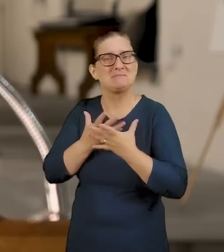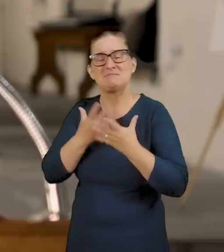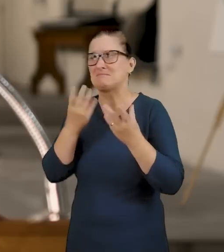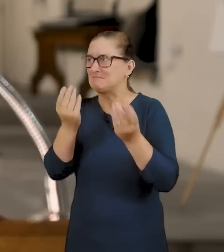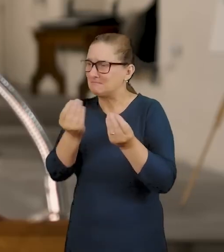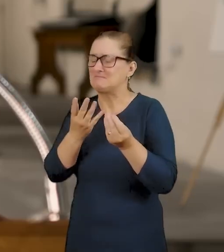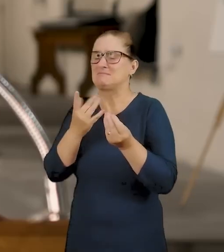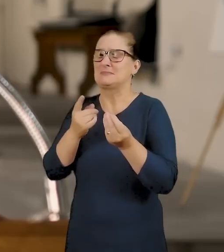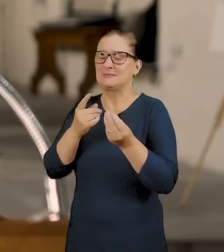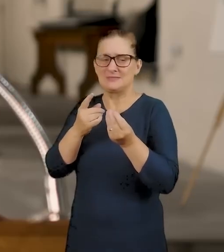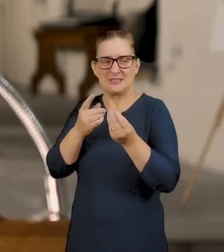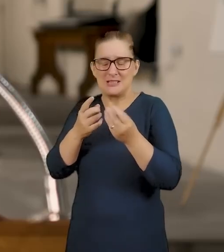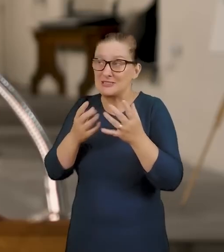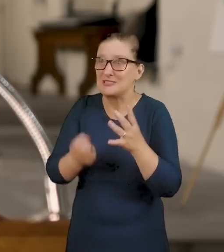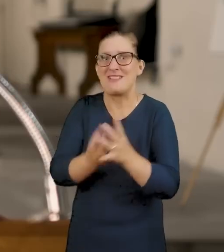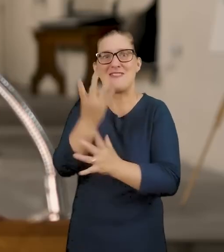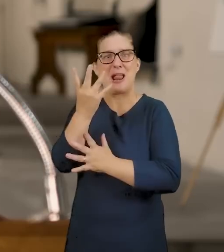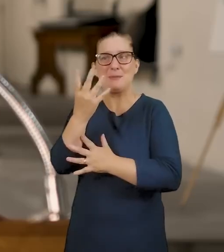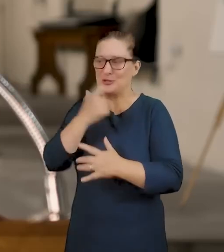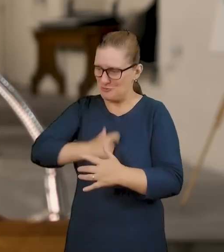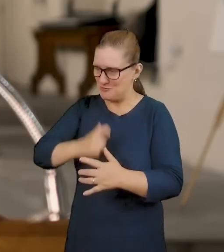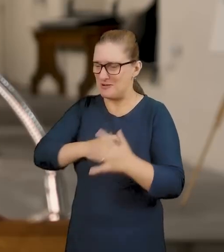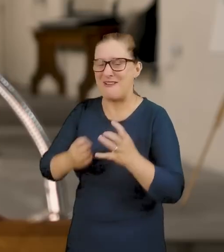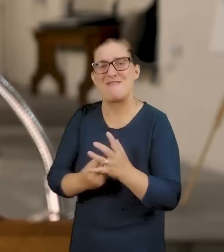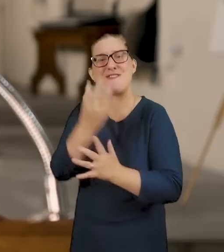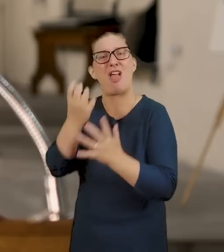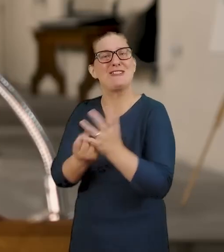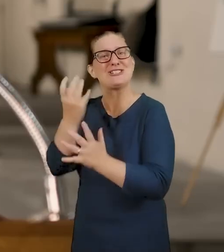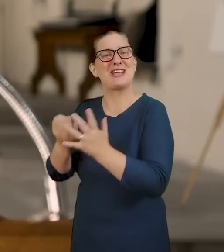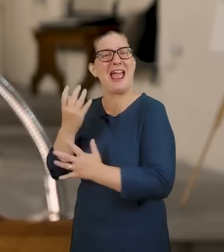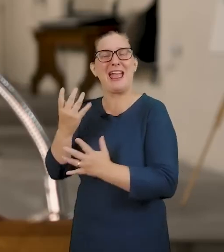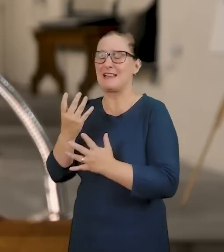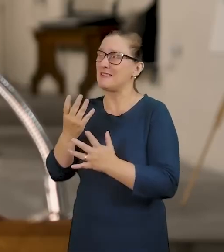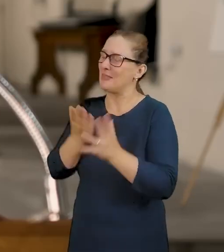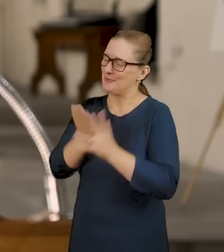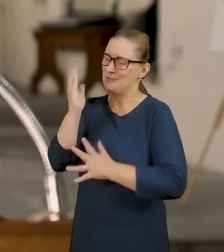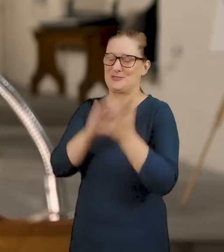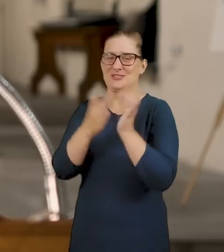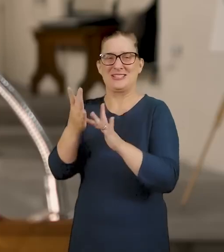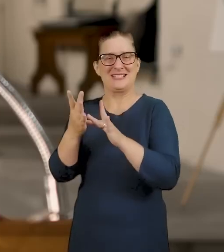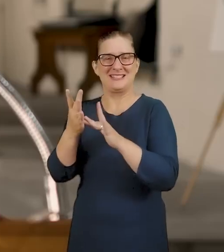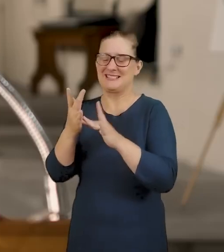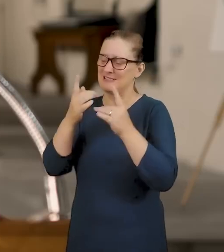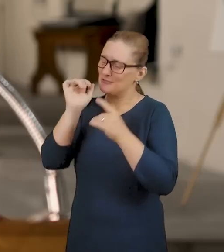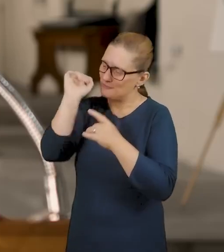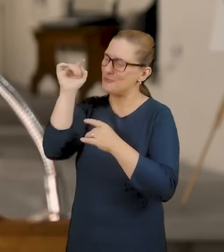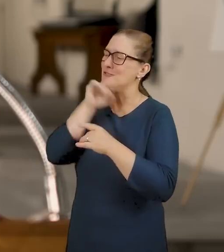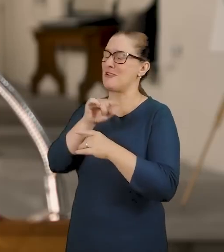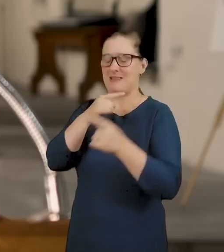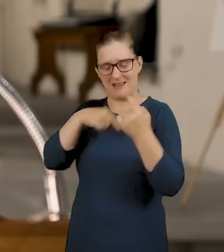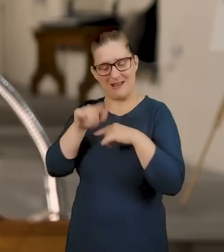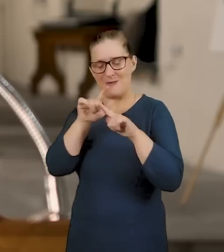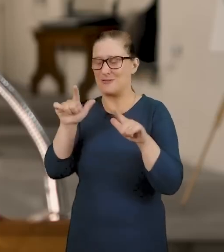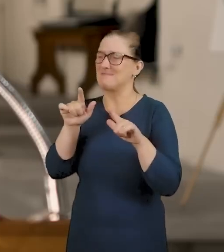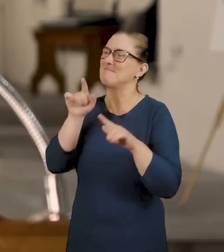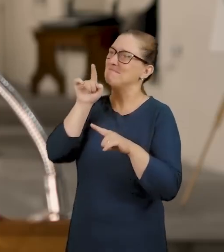injustice, creating communities of human flourishing. Through Jesus Christ, your Son, our